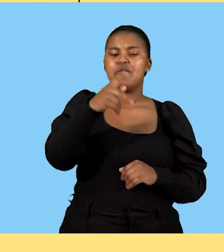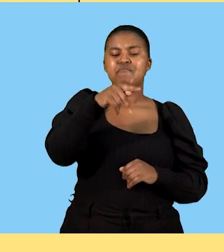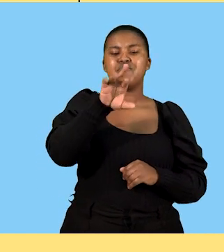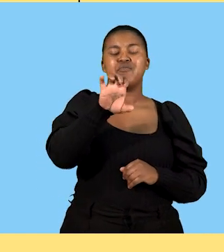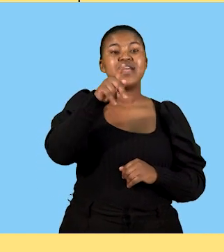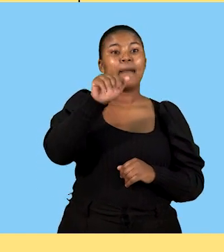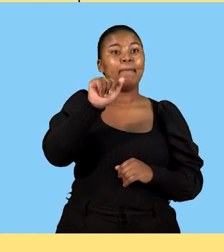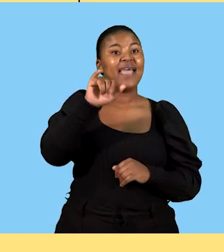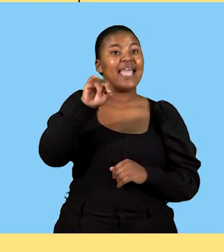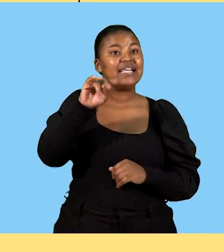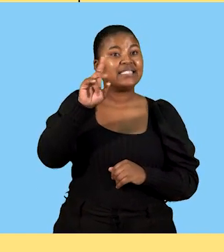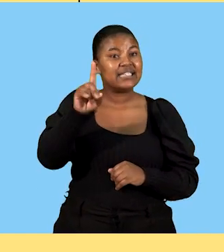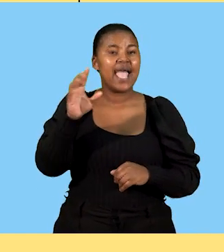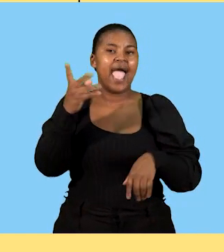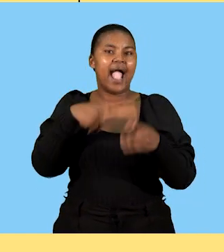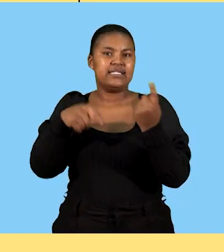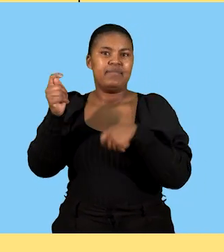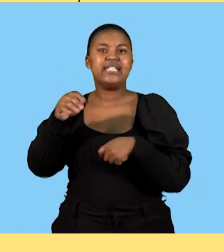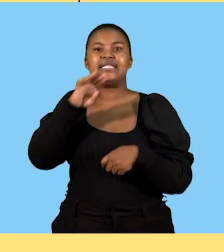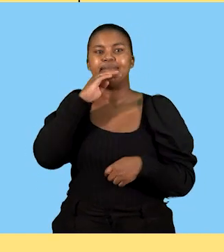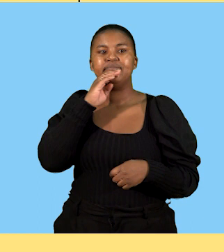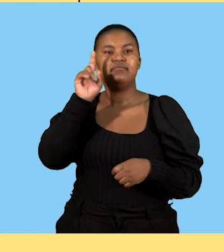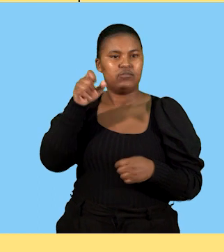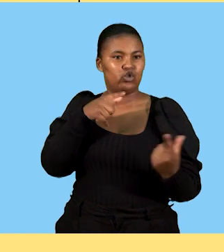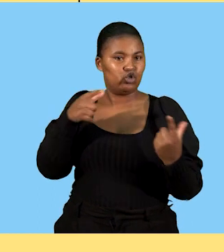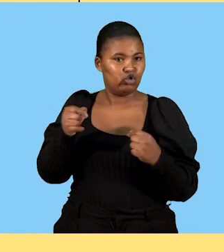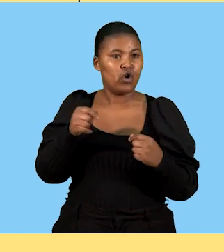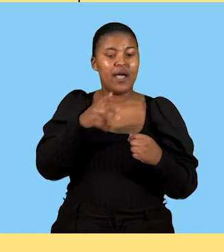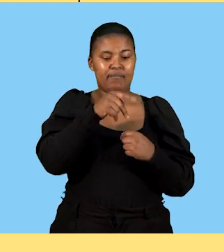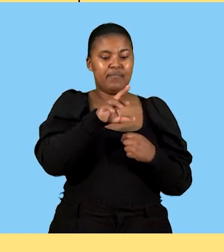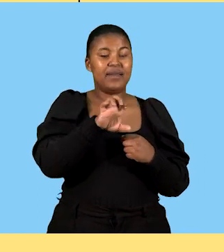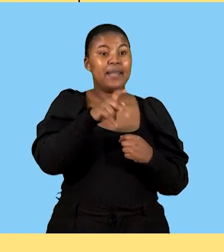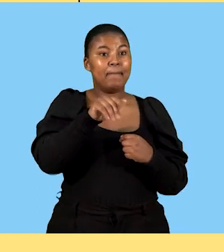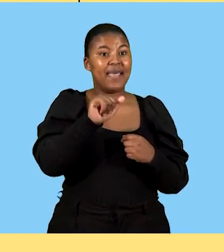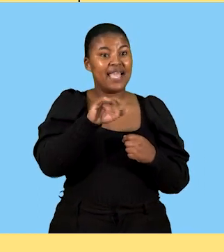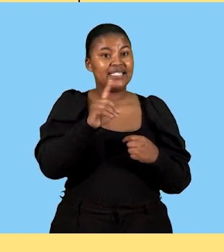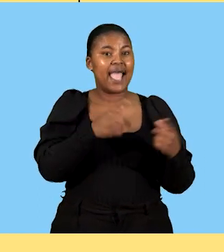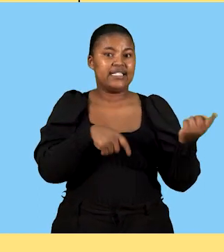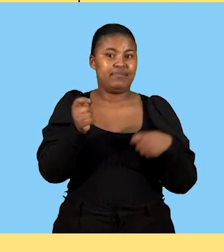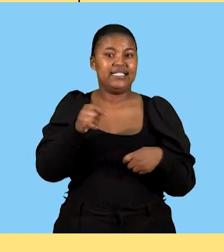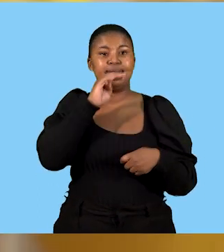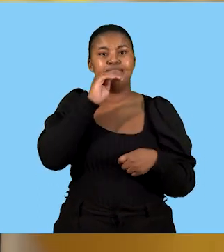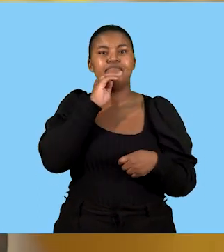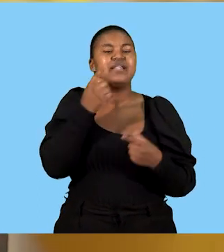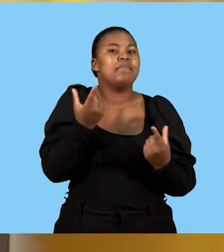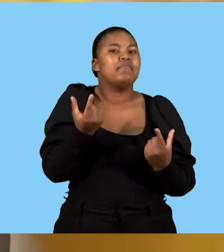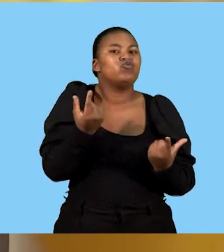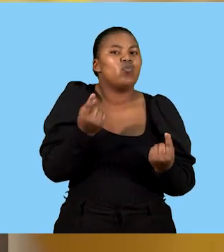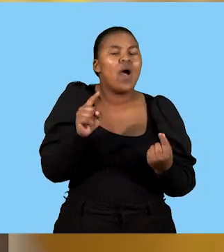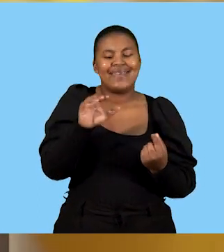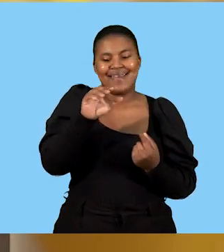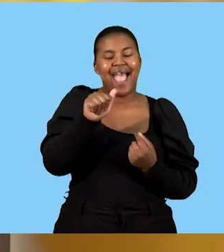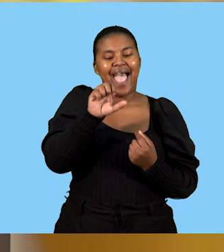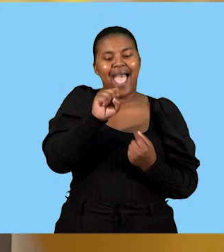and once it is a prepaid expense, so we debit prepaid expense. Once it is a prepaid expense, we consider it to be an asset to